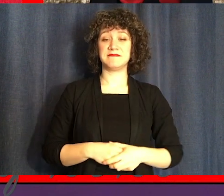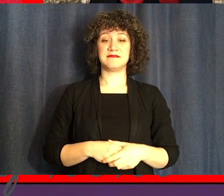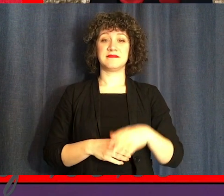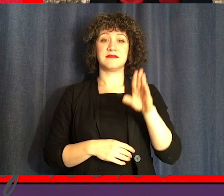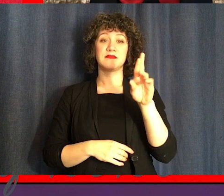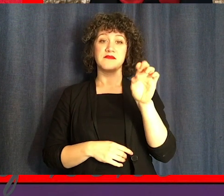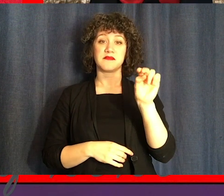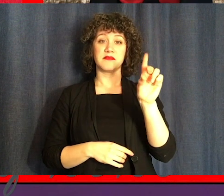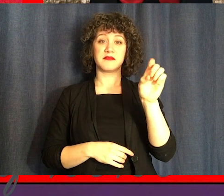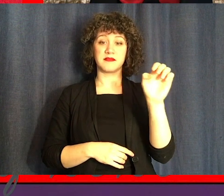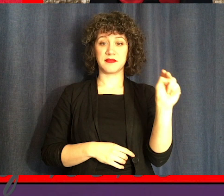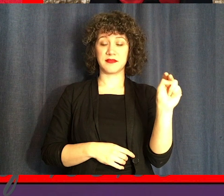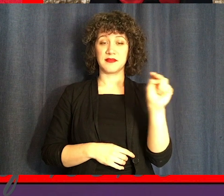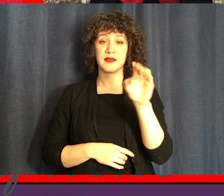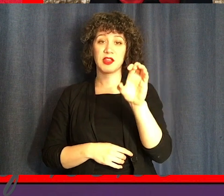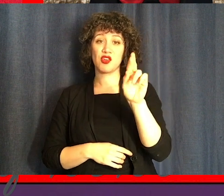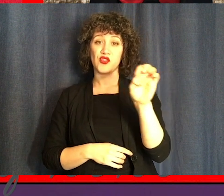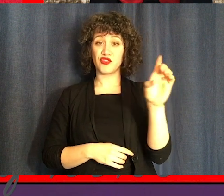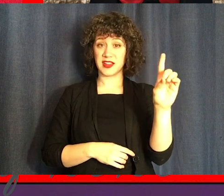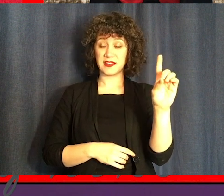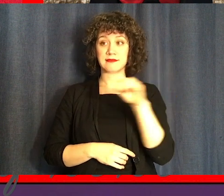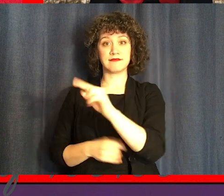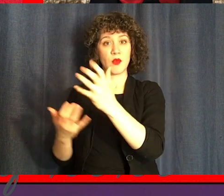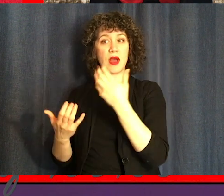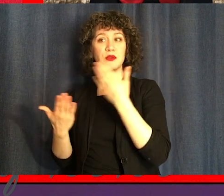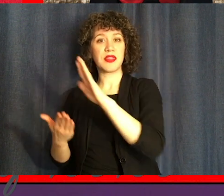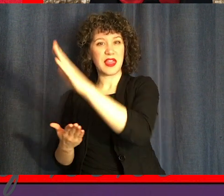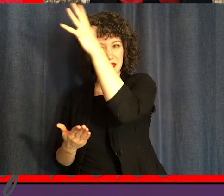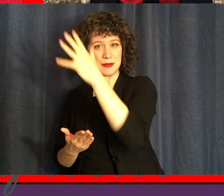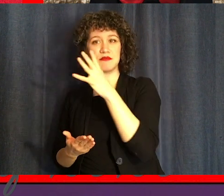Brendan Creed. Brendan would like to thank his parents for helping him